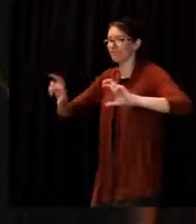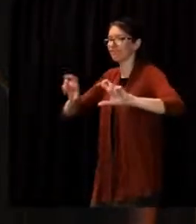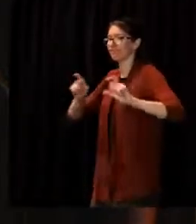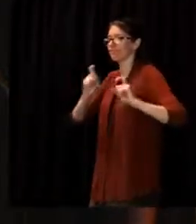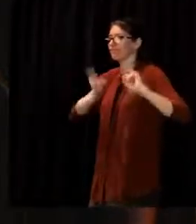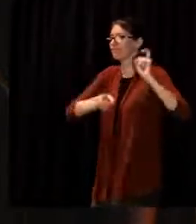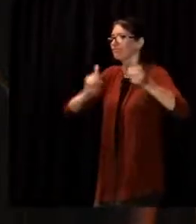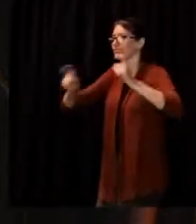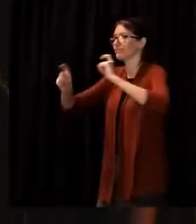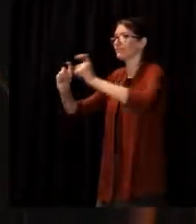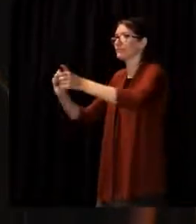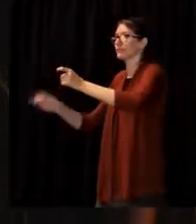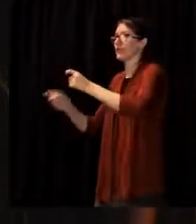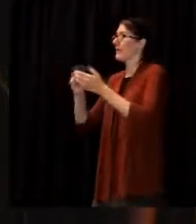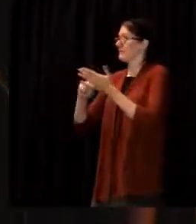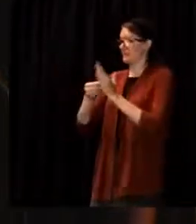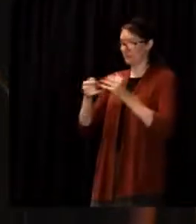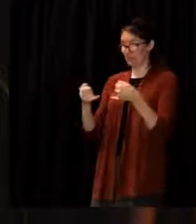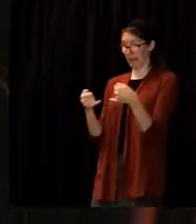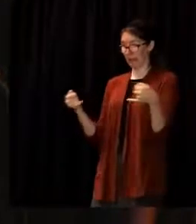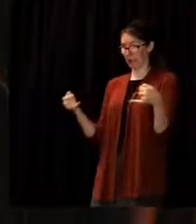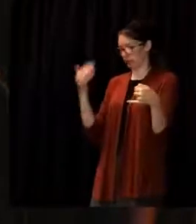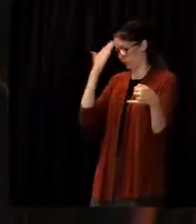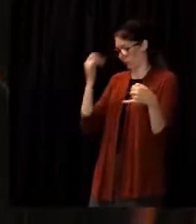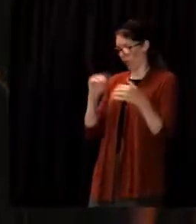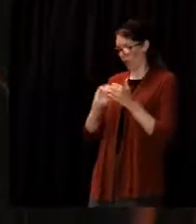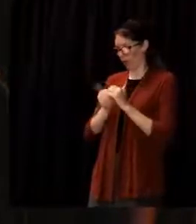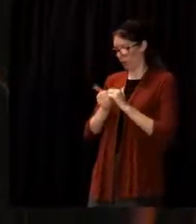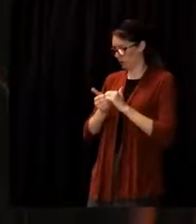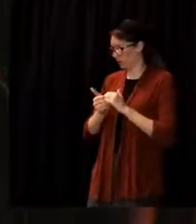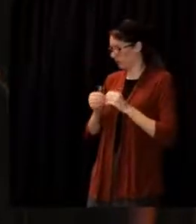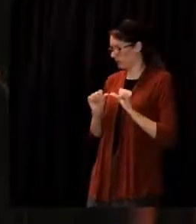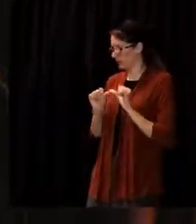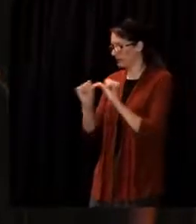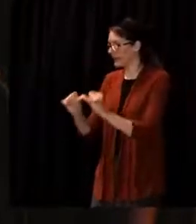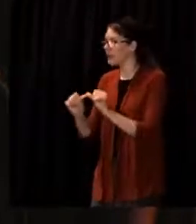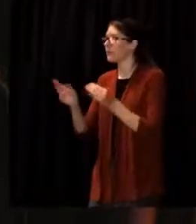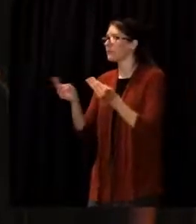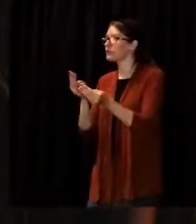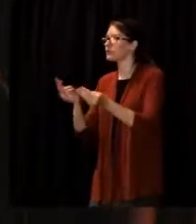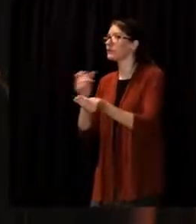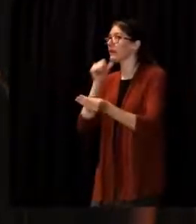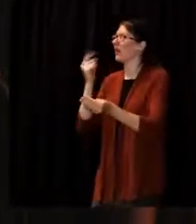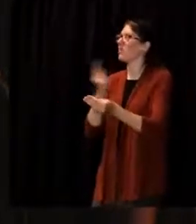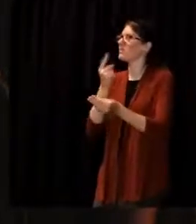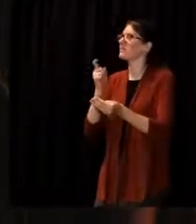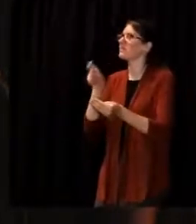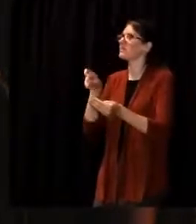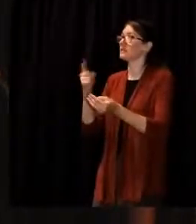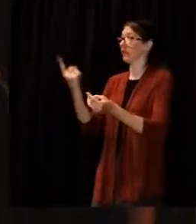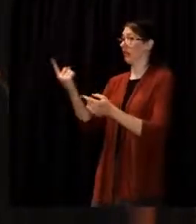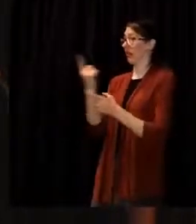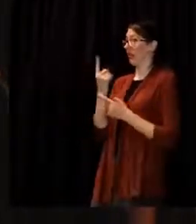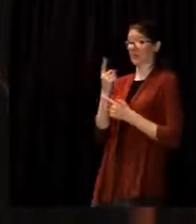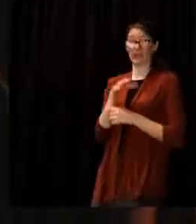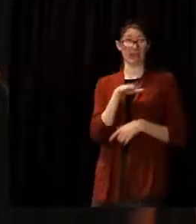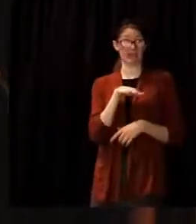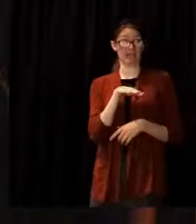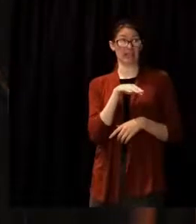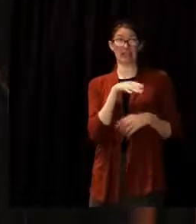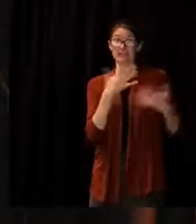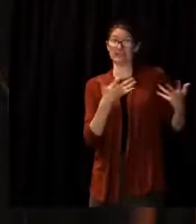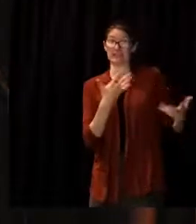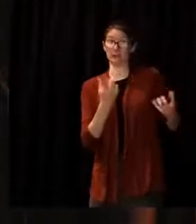but with boundaries, that they know how to operate and how to move forward and move the ministry forward and not always have to just come to me and me be the choke